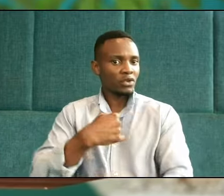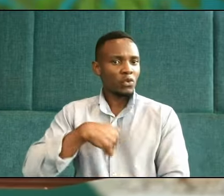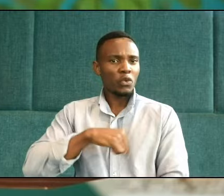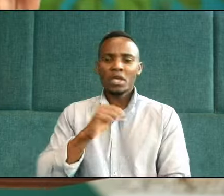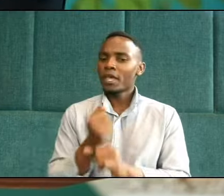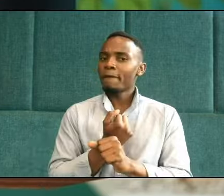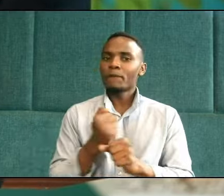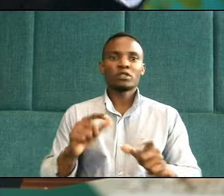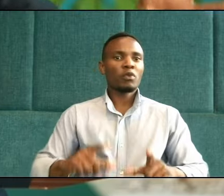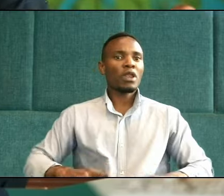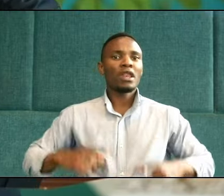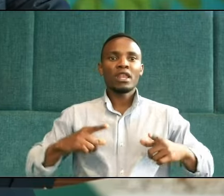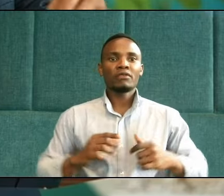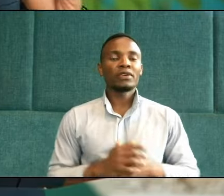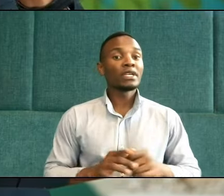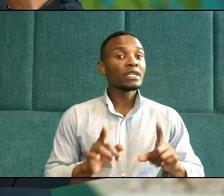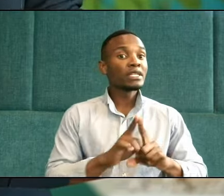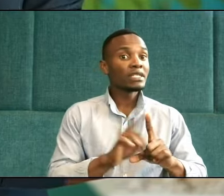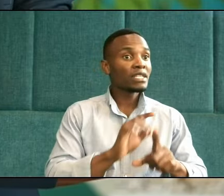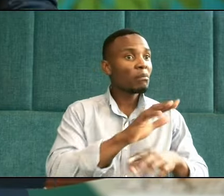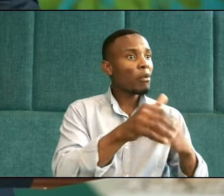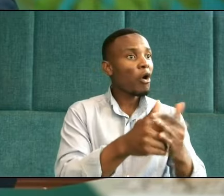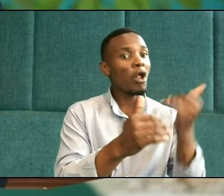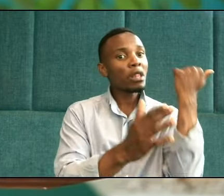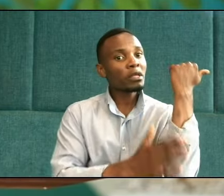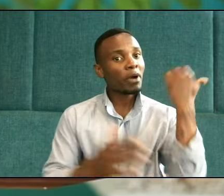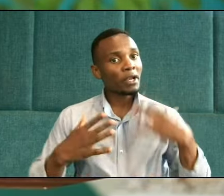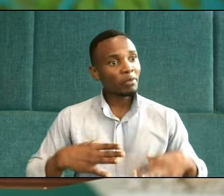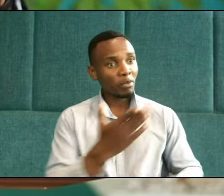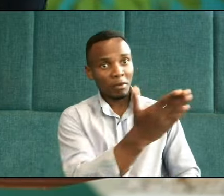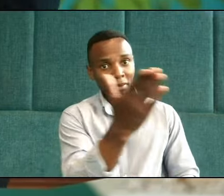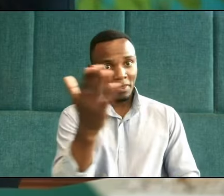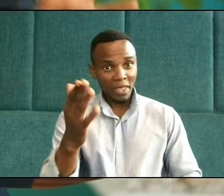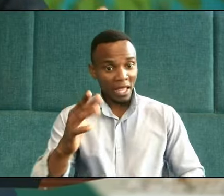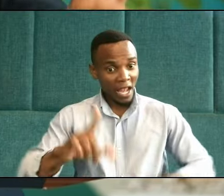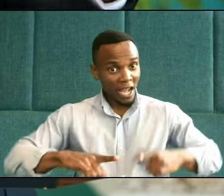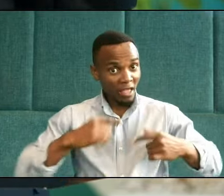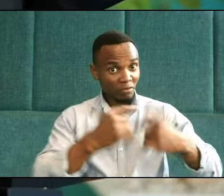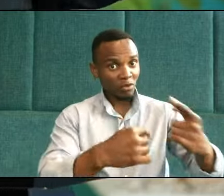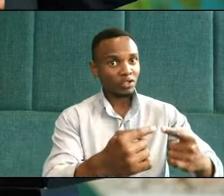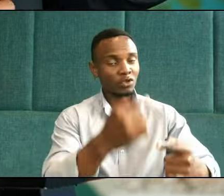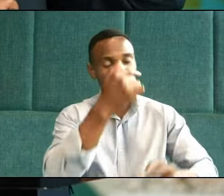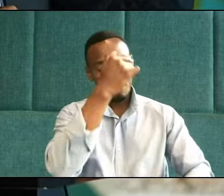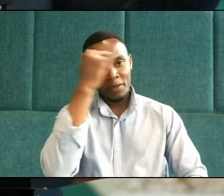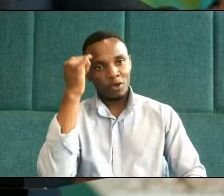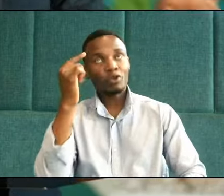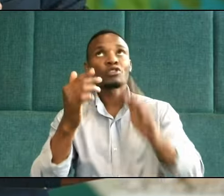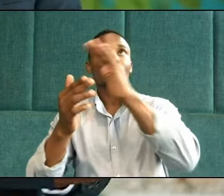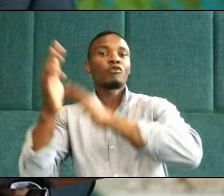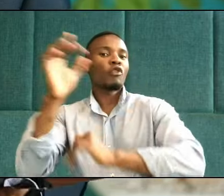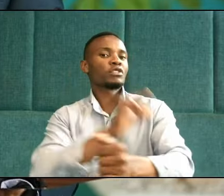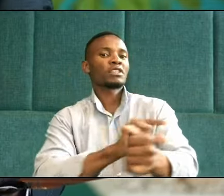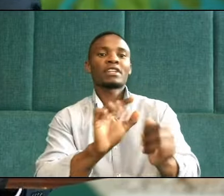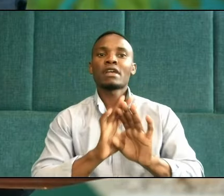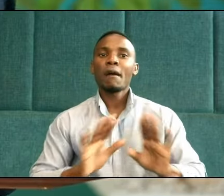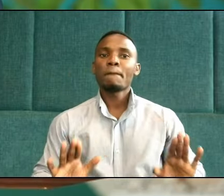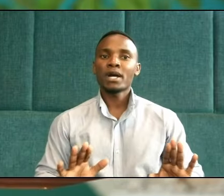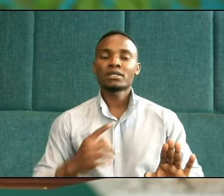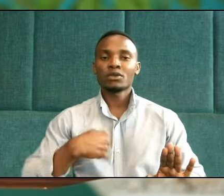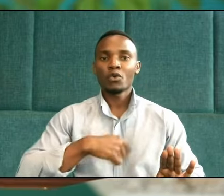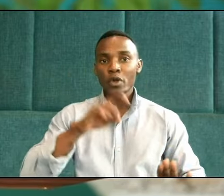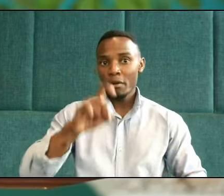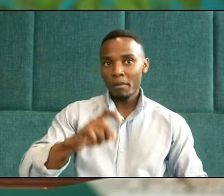survive. Even the bad people who are out there who are surviving, it is because of God's grace. We need to know